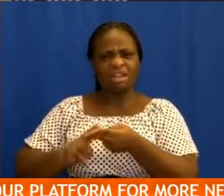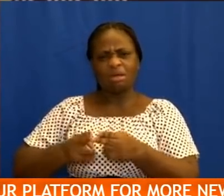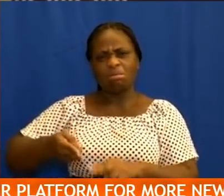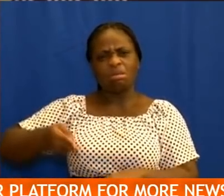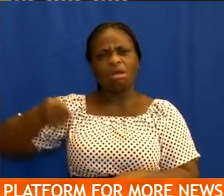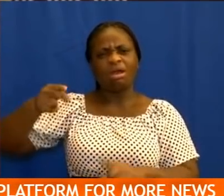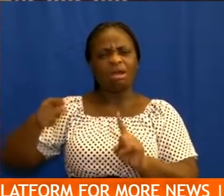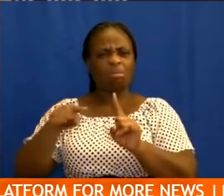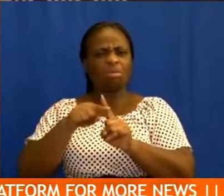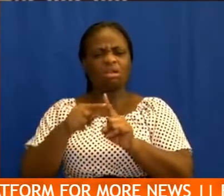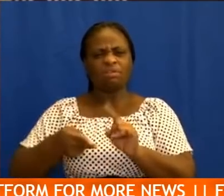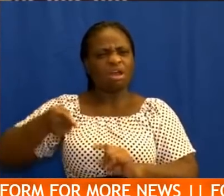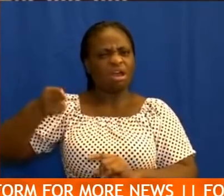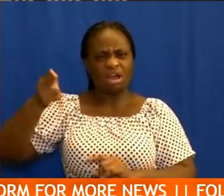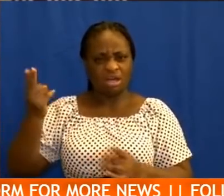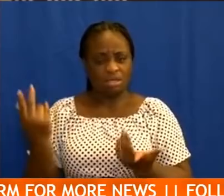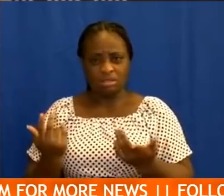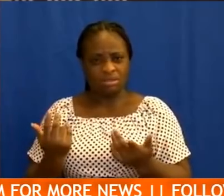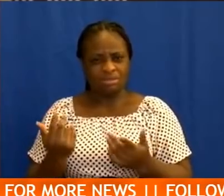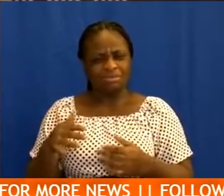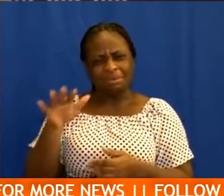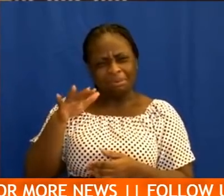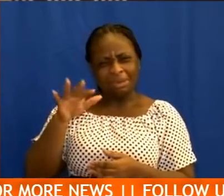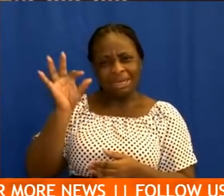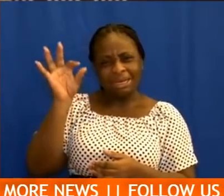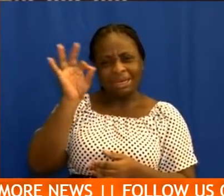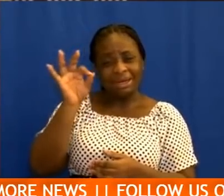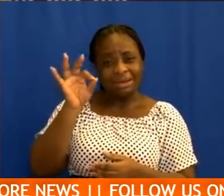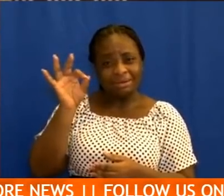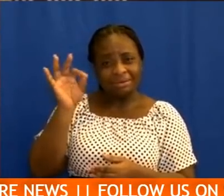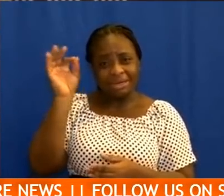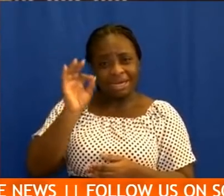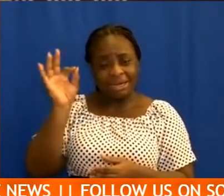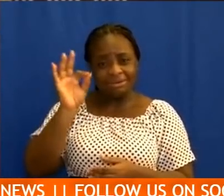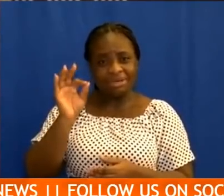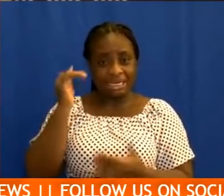active cases, from a little over 900 to